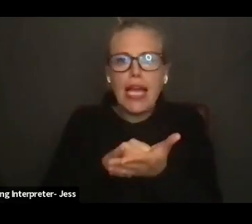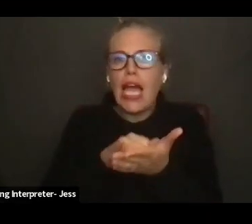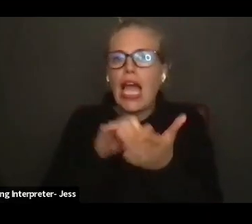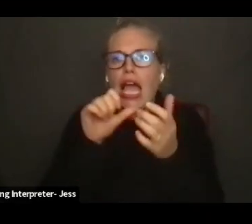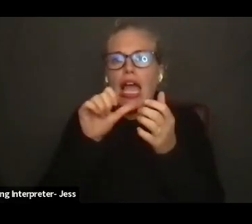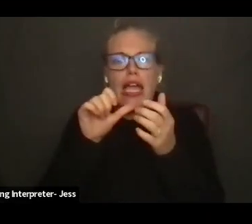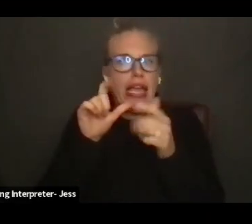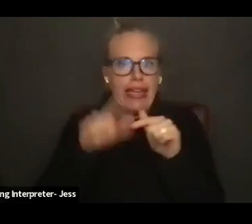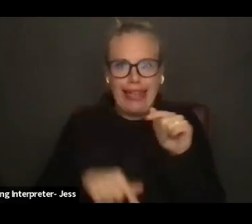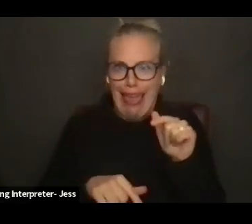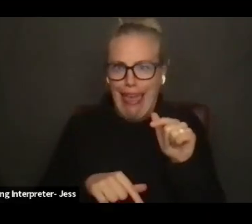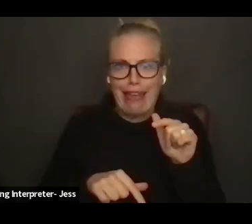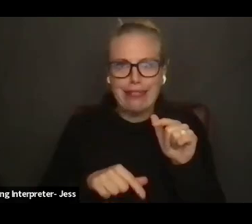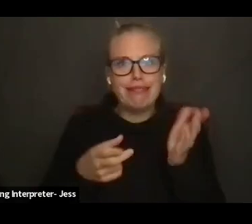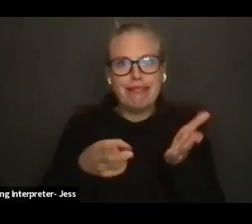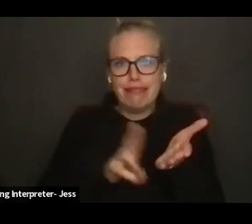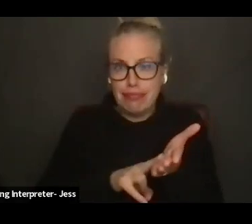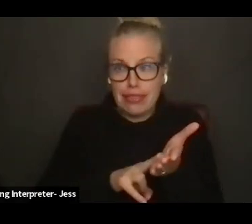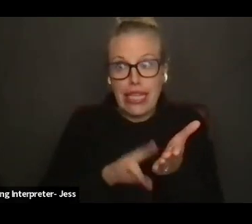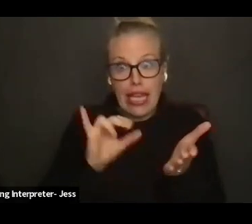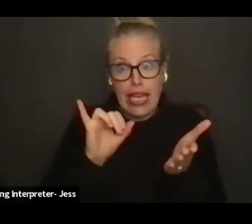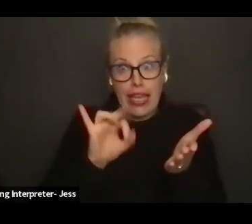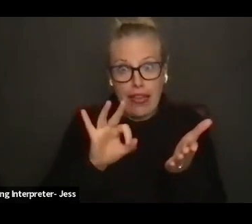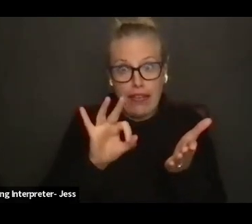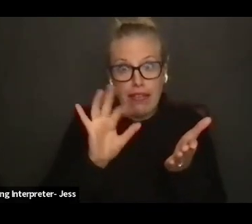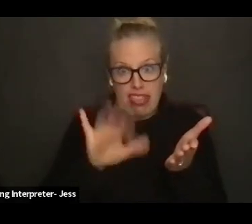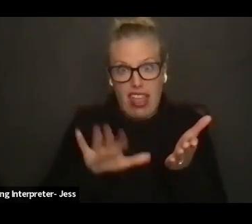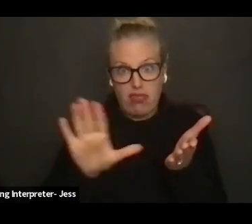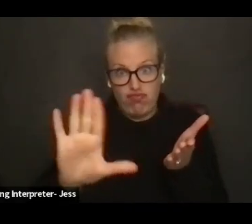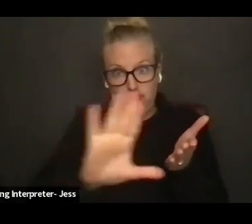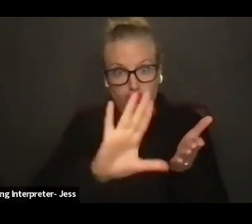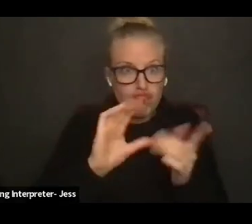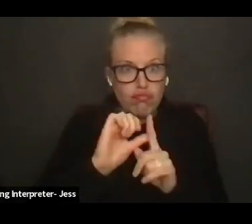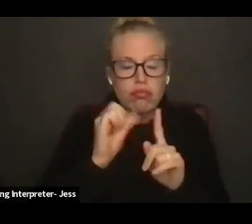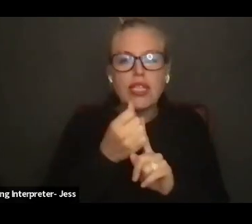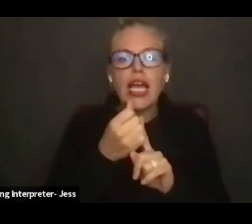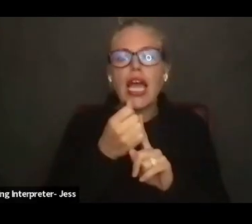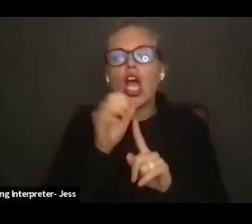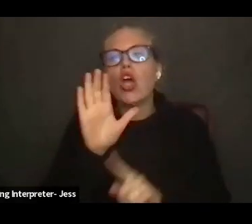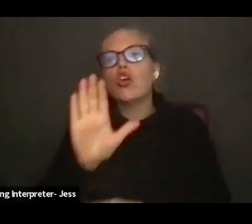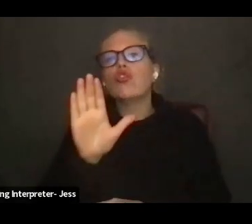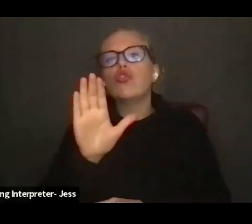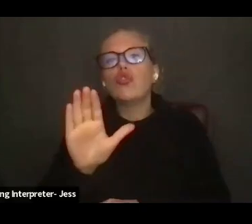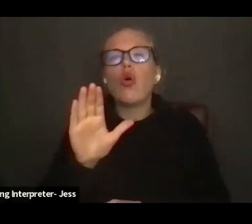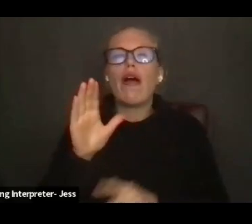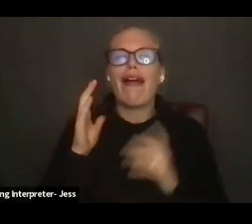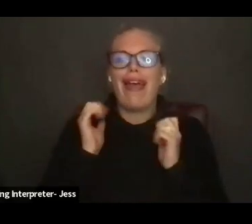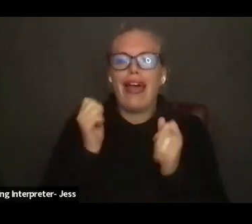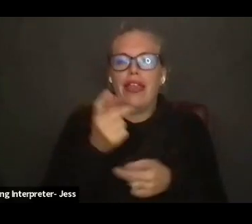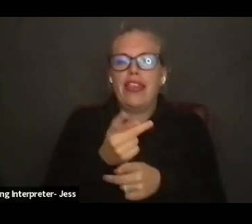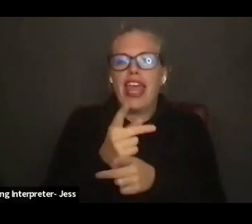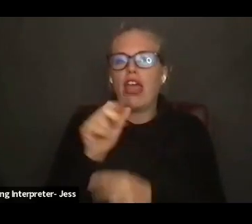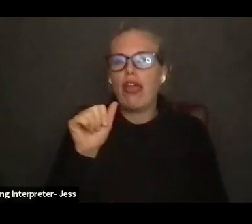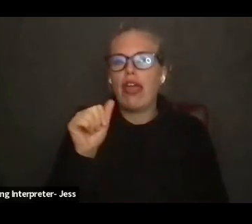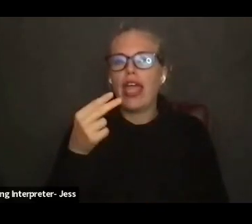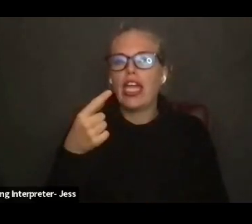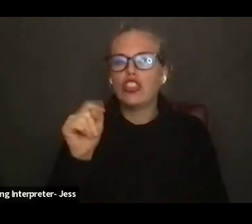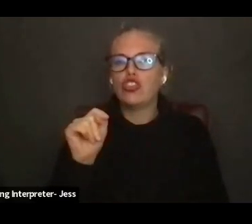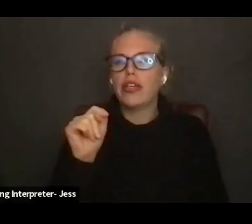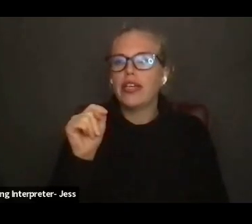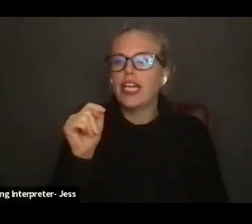incapacitated. When that's the case, your person that you named in your healthcare agent can talk to your